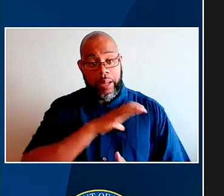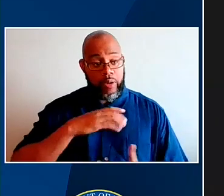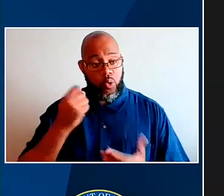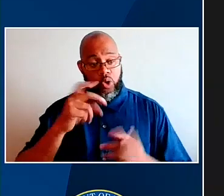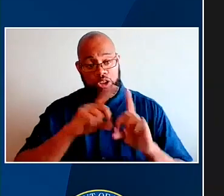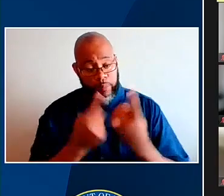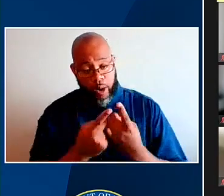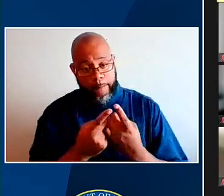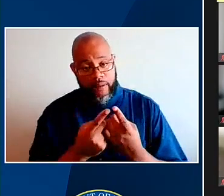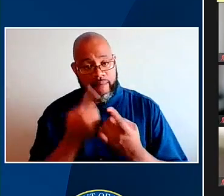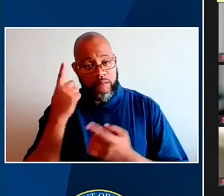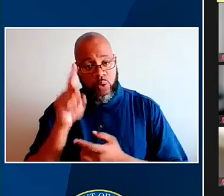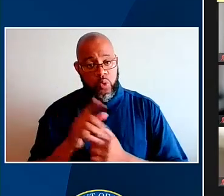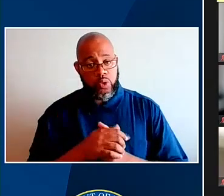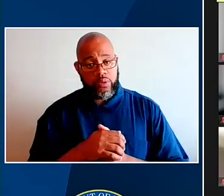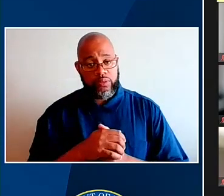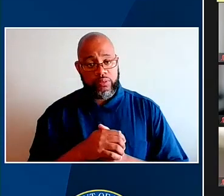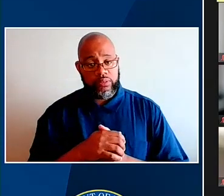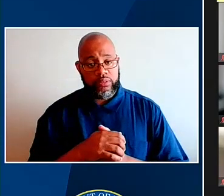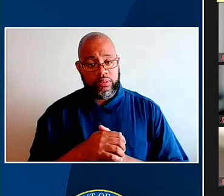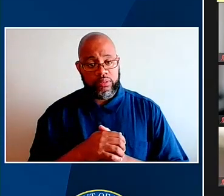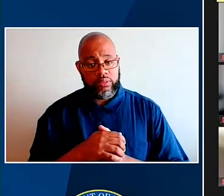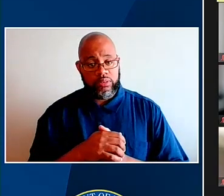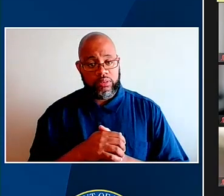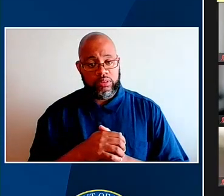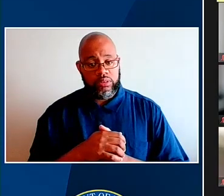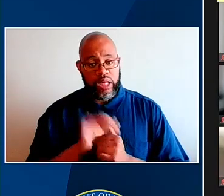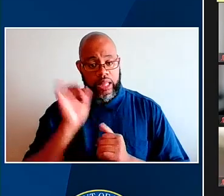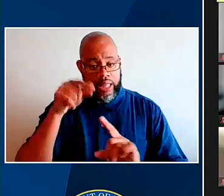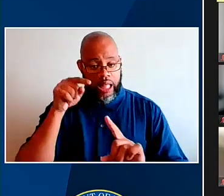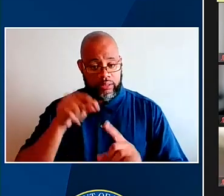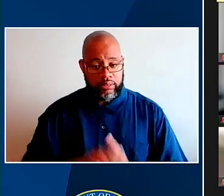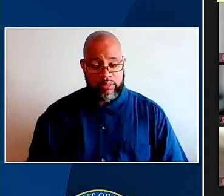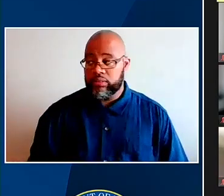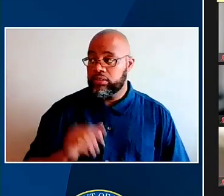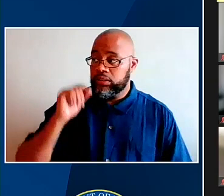department on the move here?